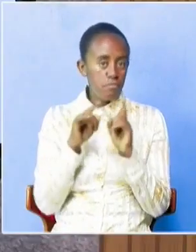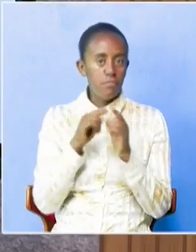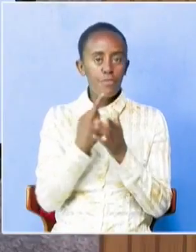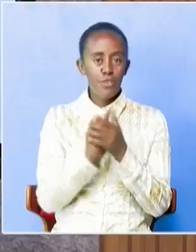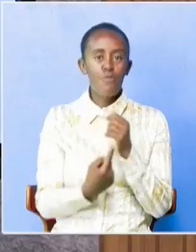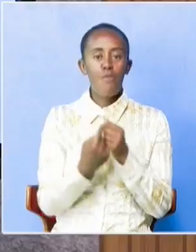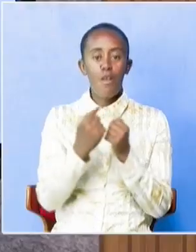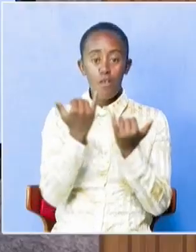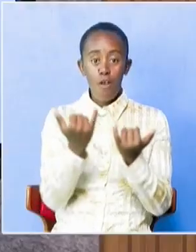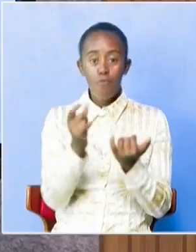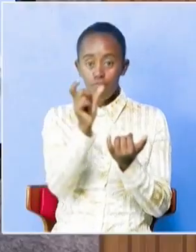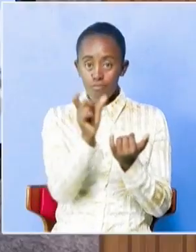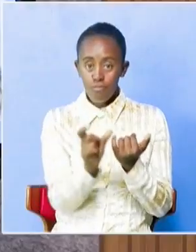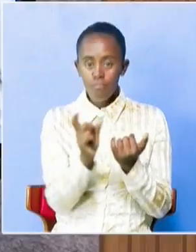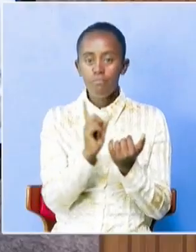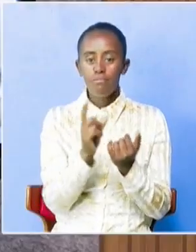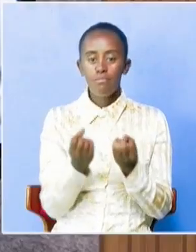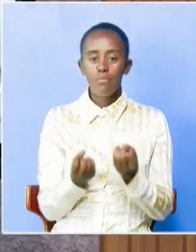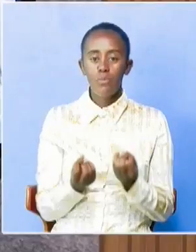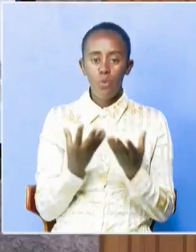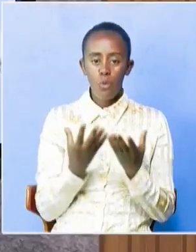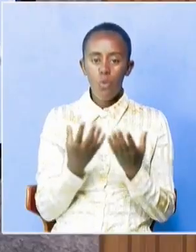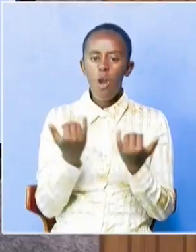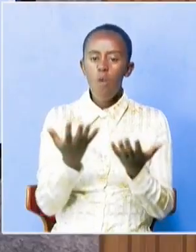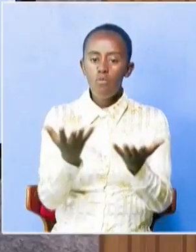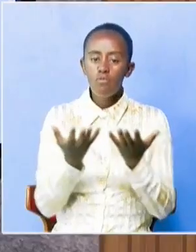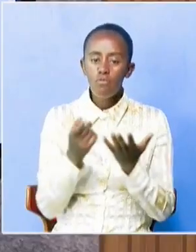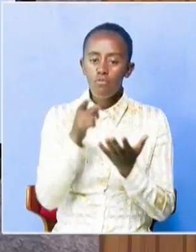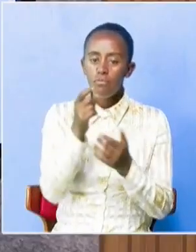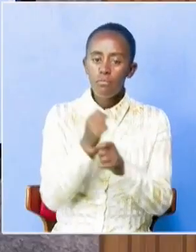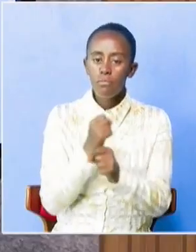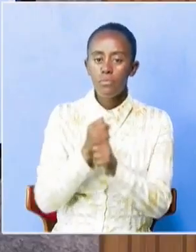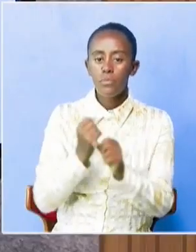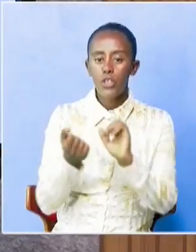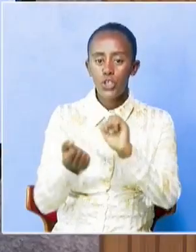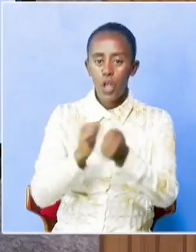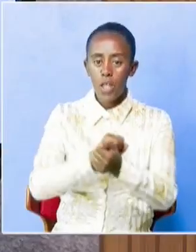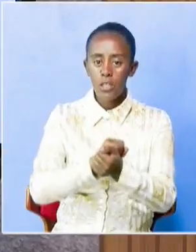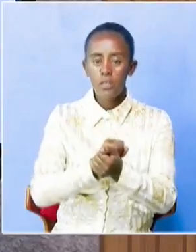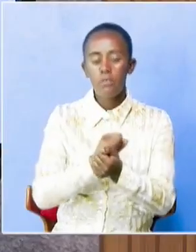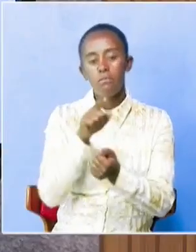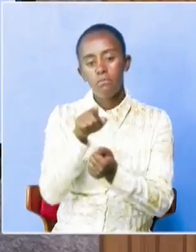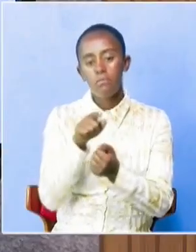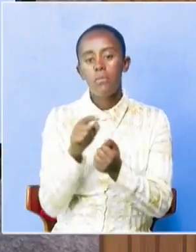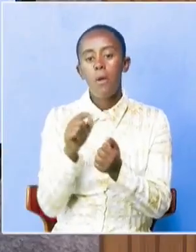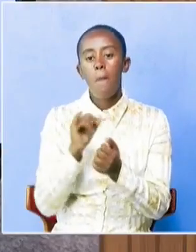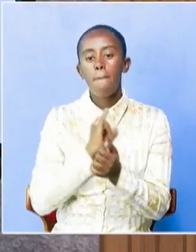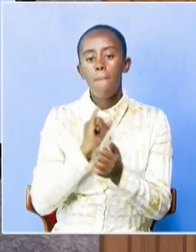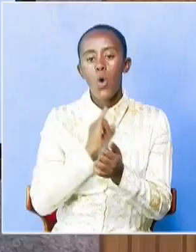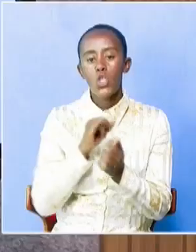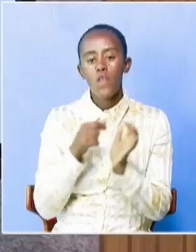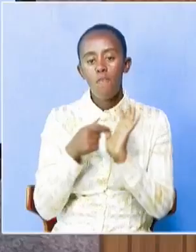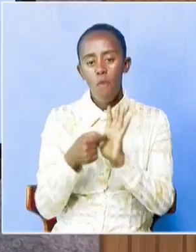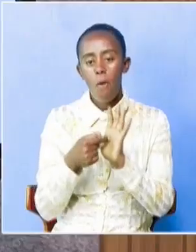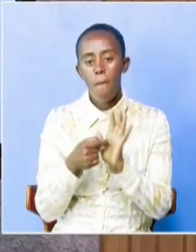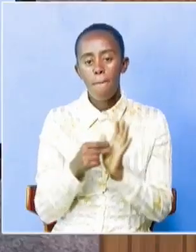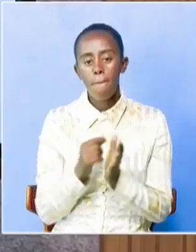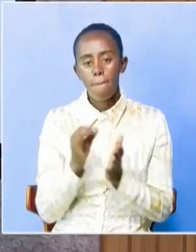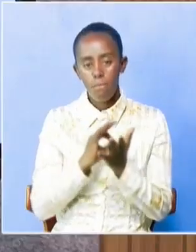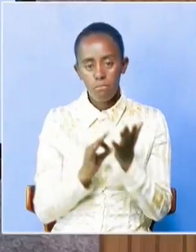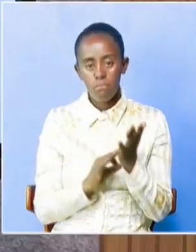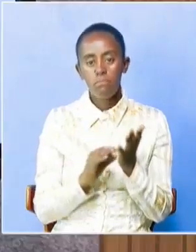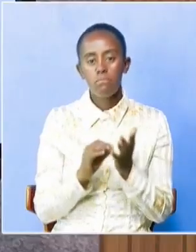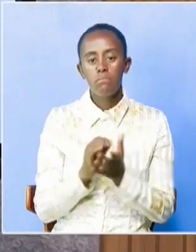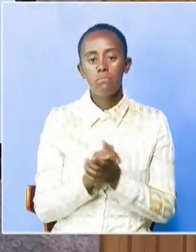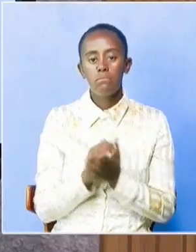are plurals. And I want you to make them or to change them into their possessive form. And I will